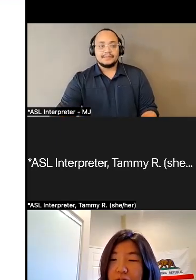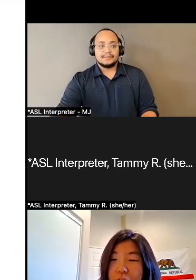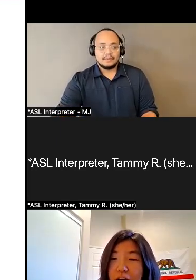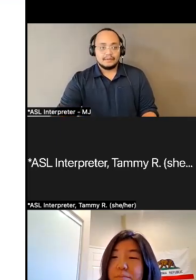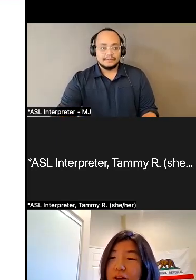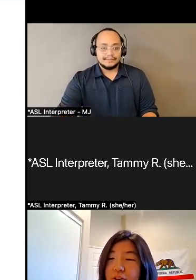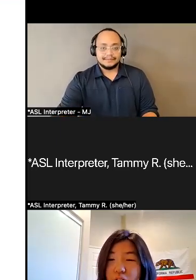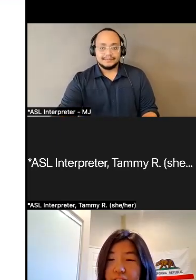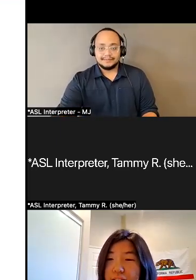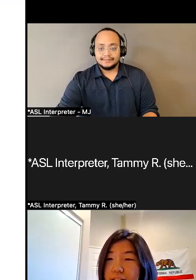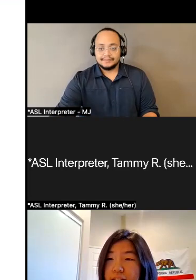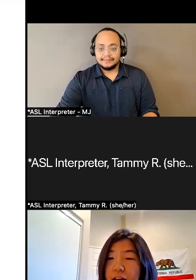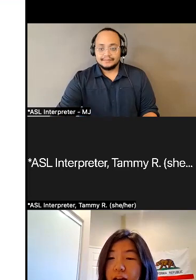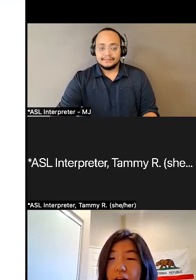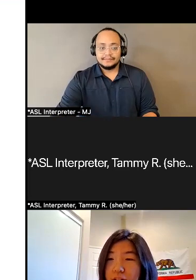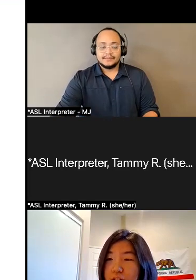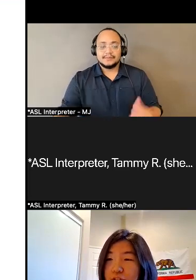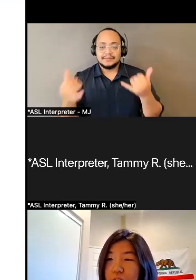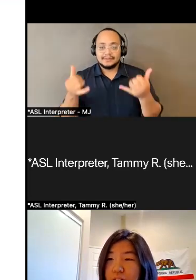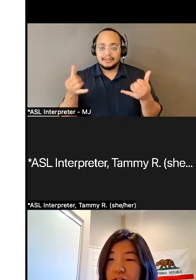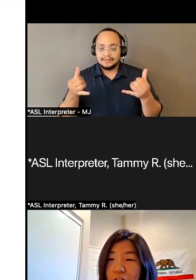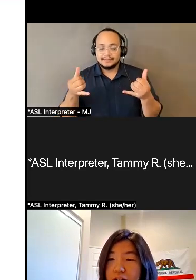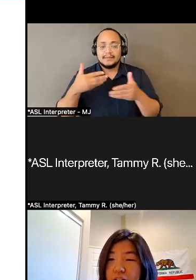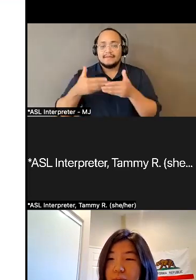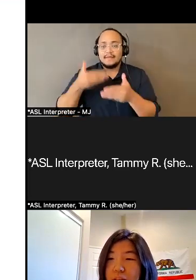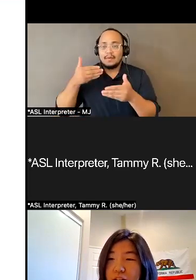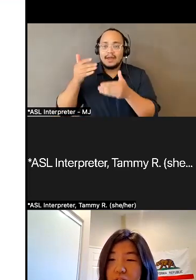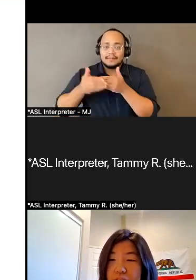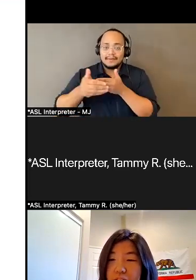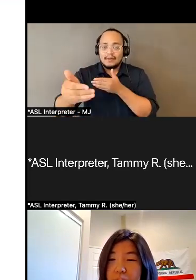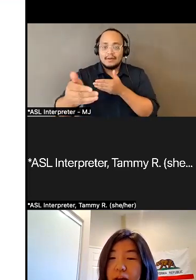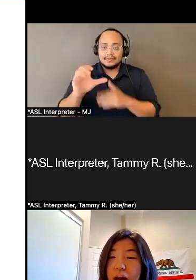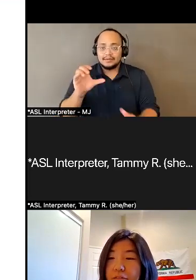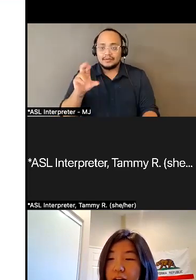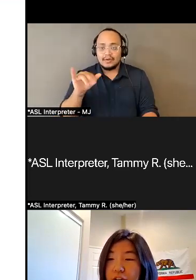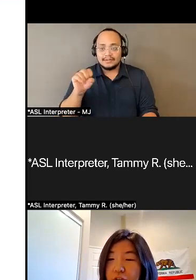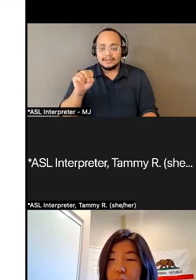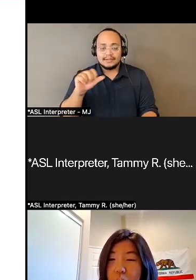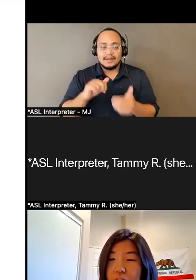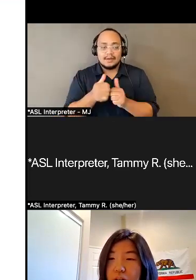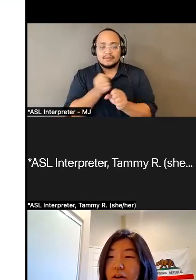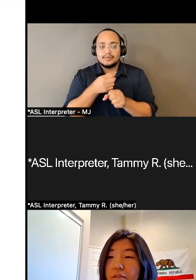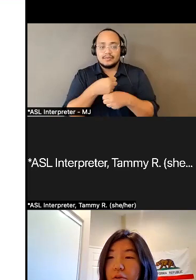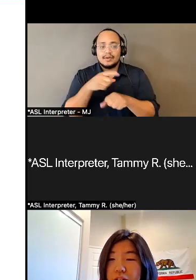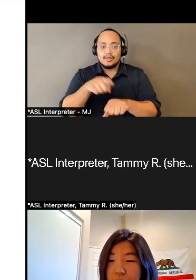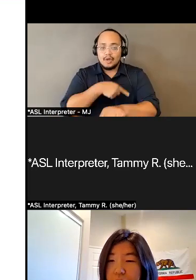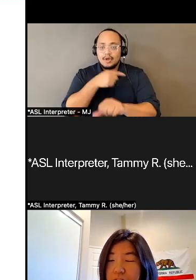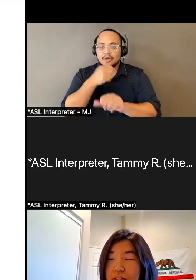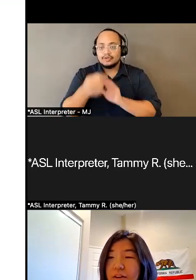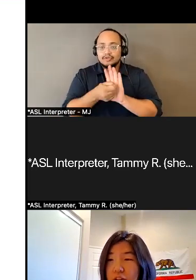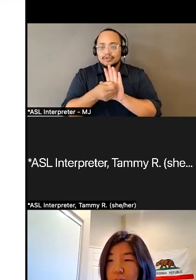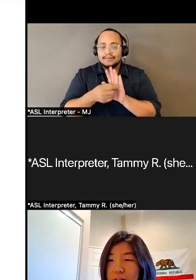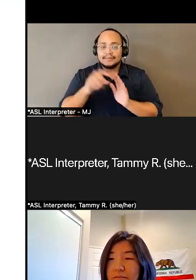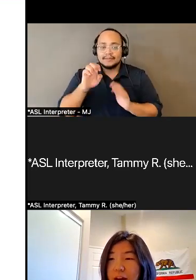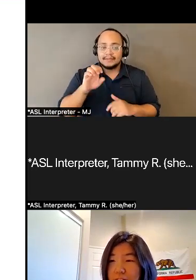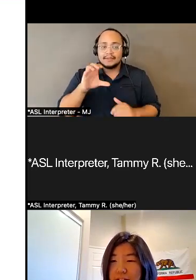on Before and Beyond Crisis, how to create a long-term ecosystem of financial support for survivors